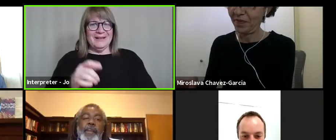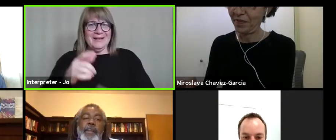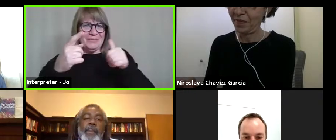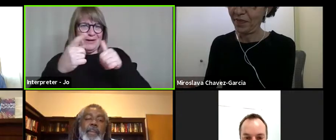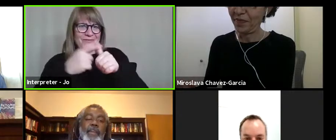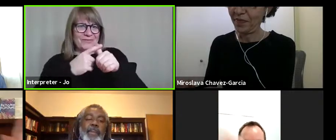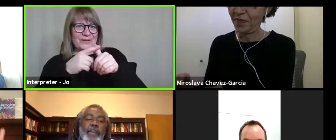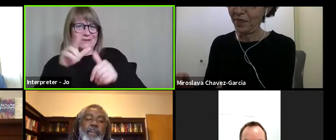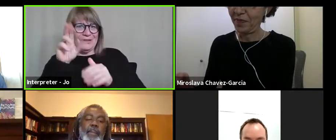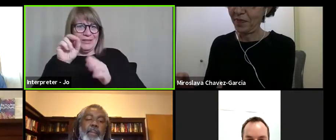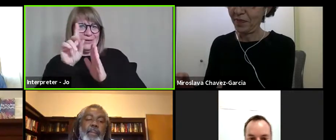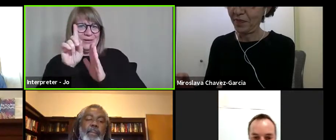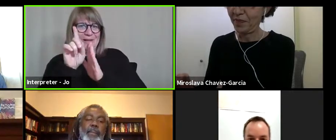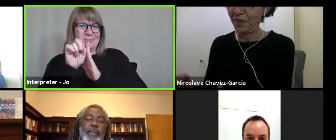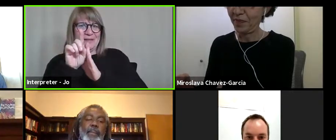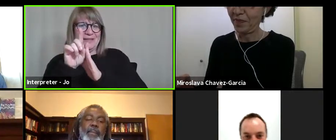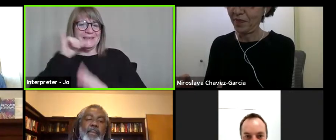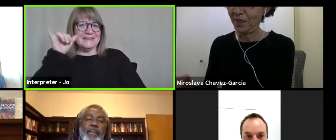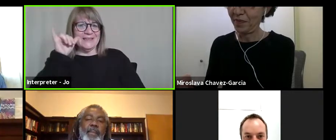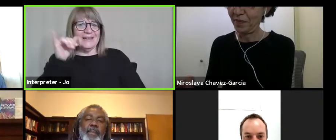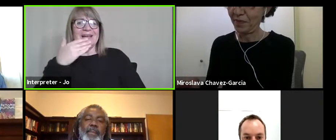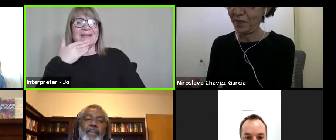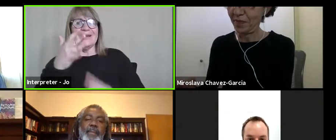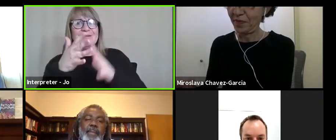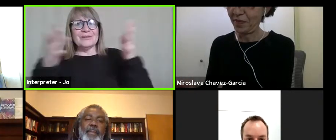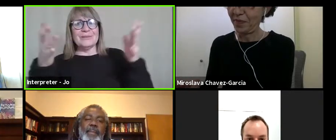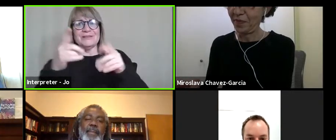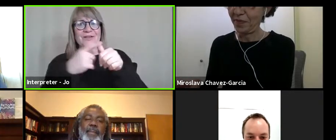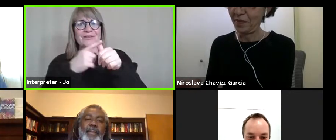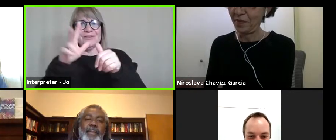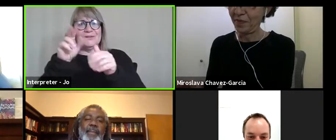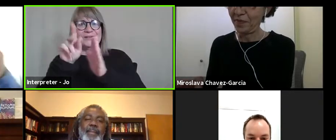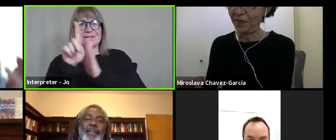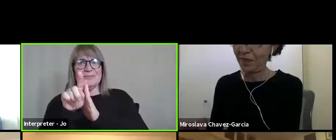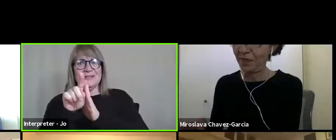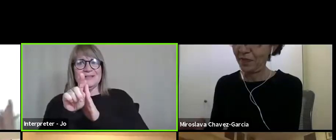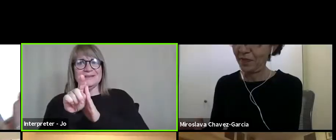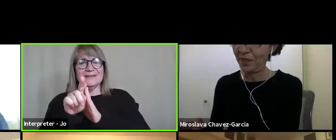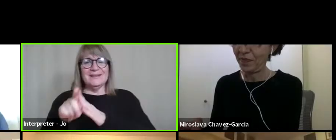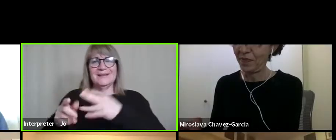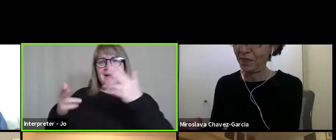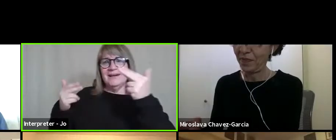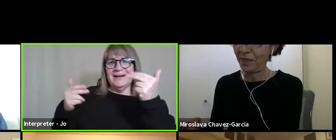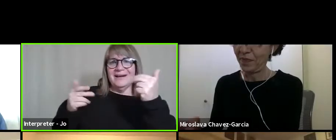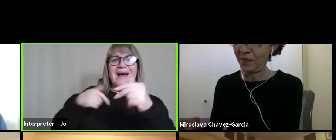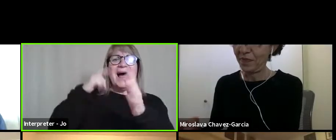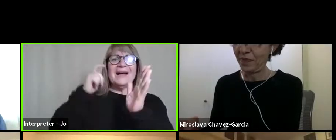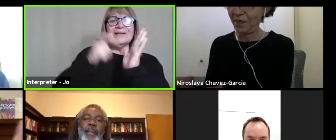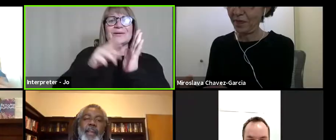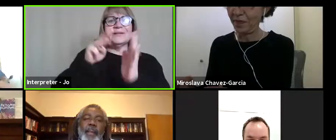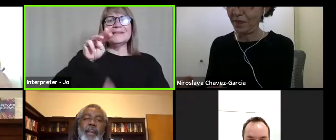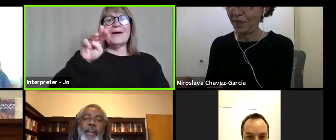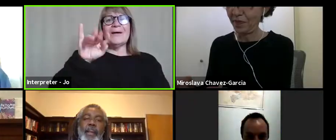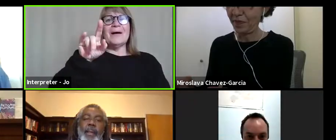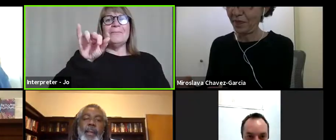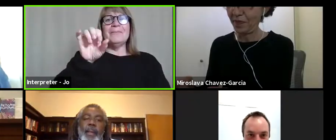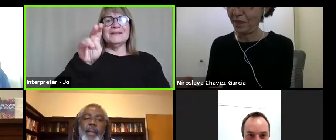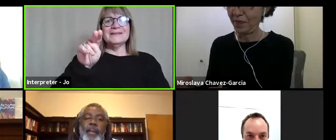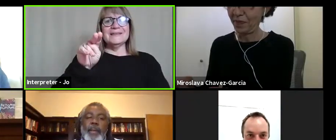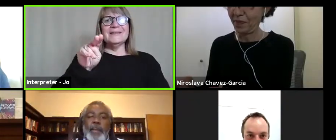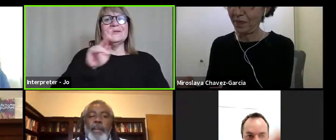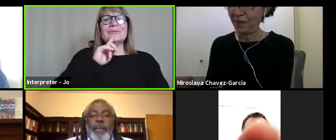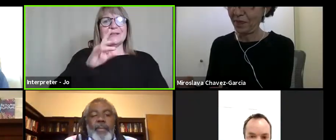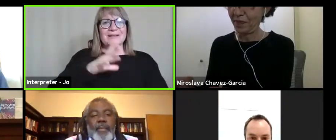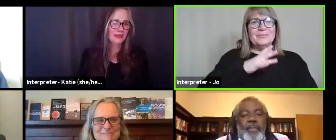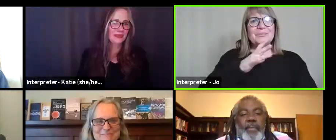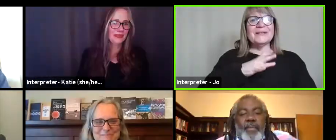thank you so much thank you so much for those first 30 minutes notice how milton brought it in together to talk about very poetic